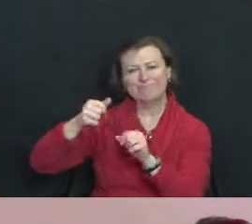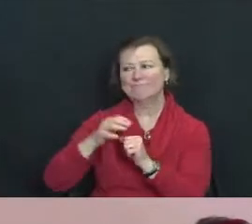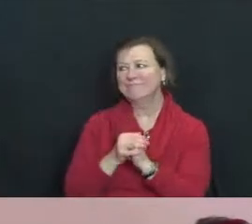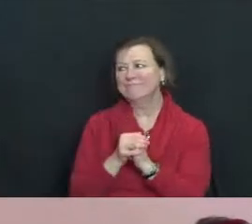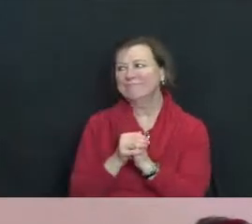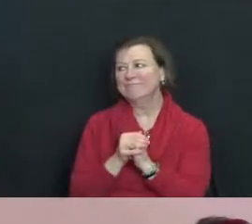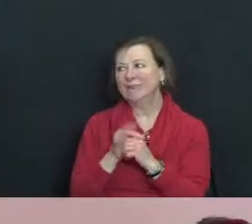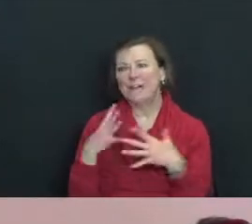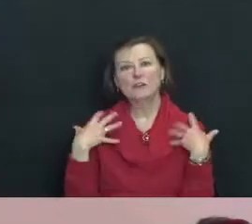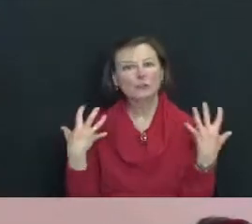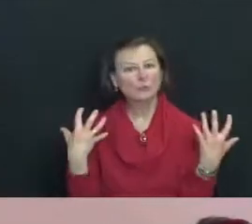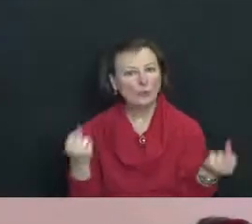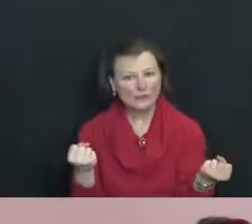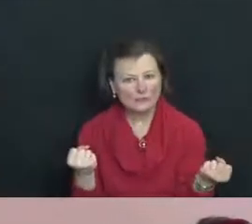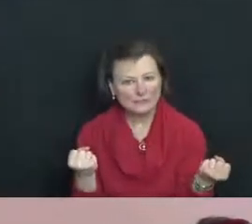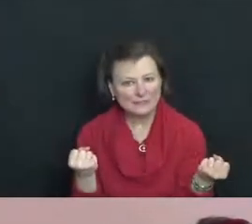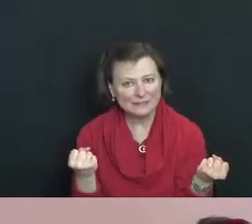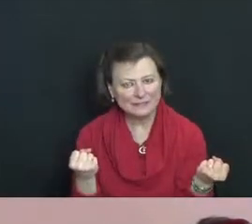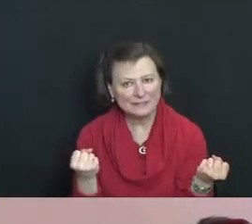of courageous,